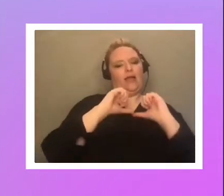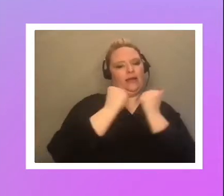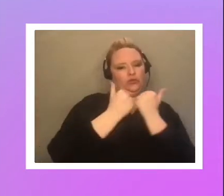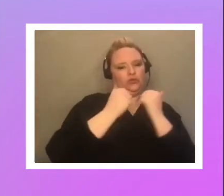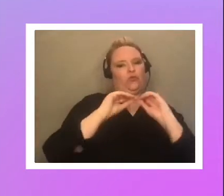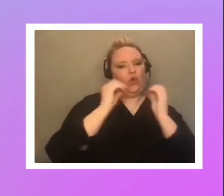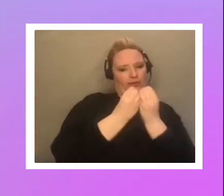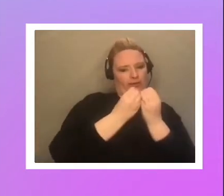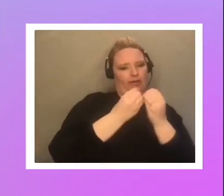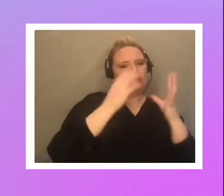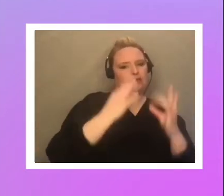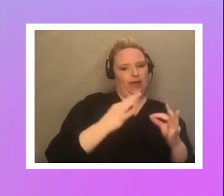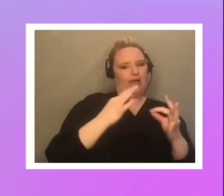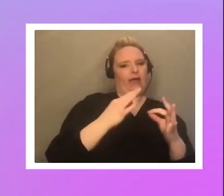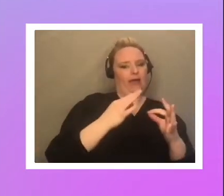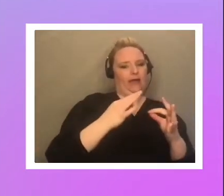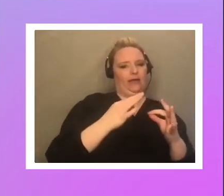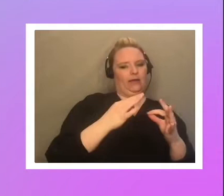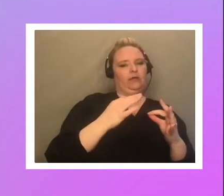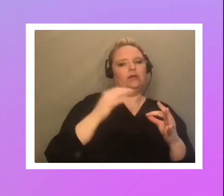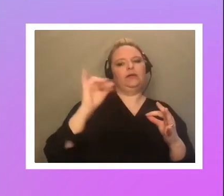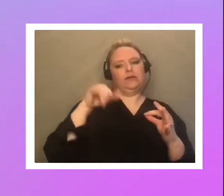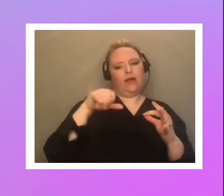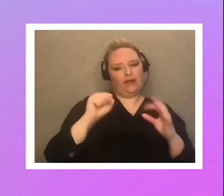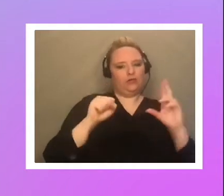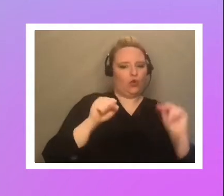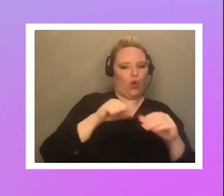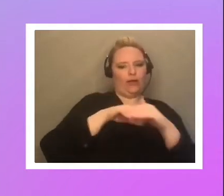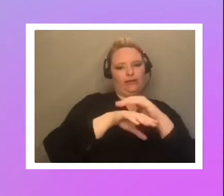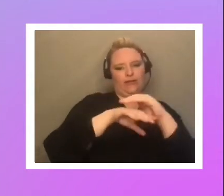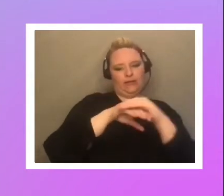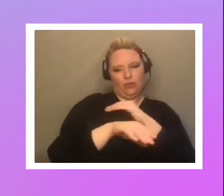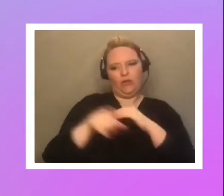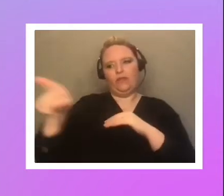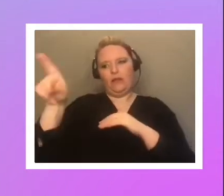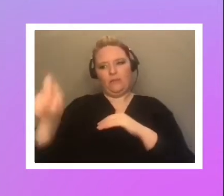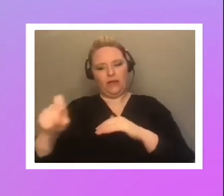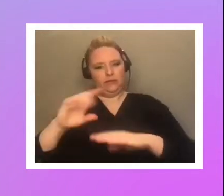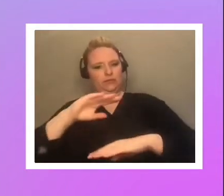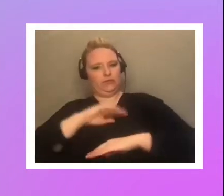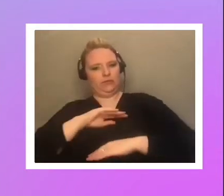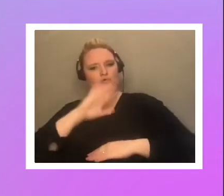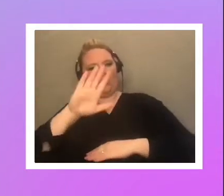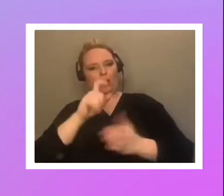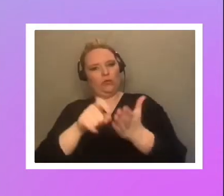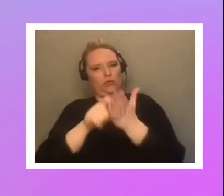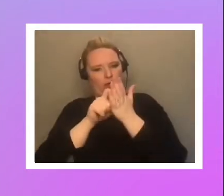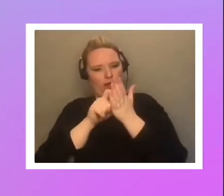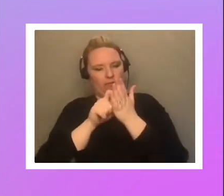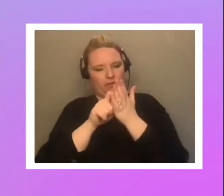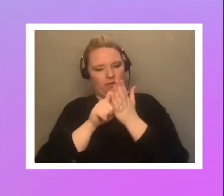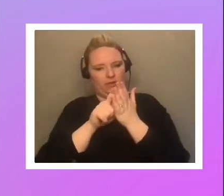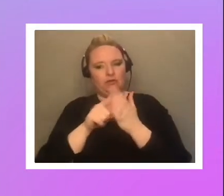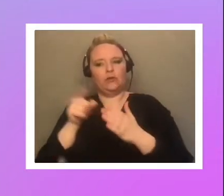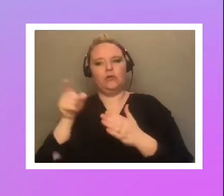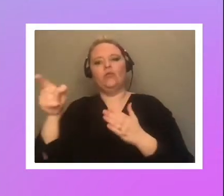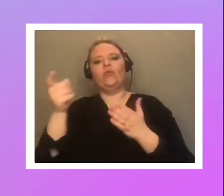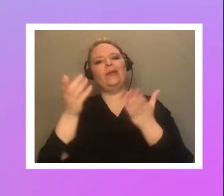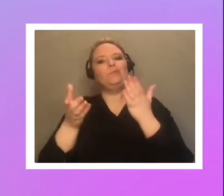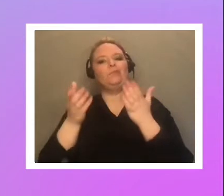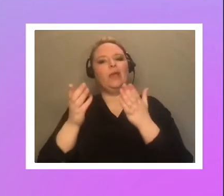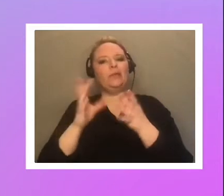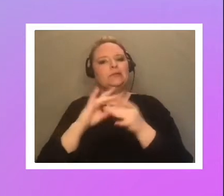hire, you want to make sure that they're meeting your needs. And they may say something